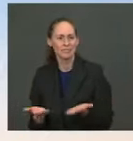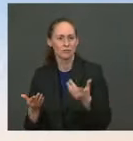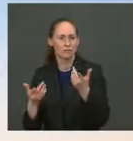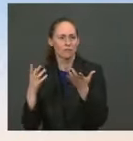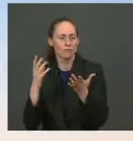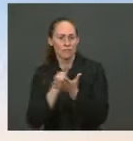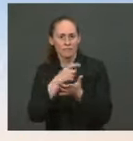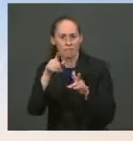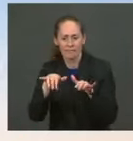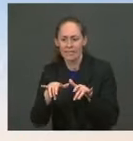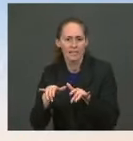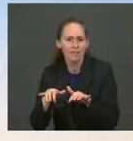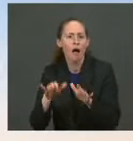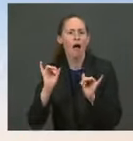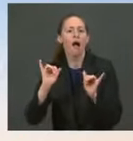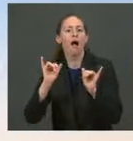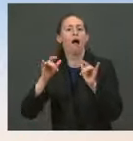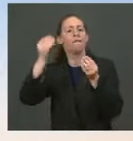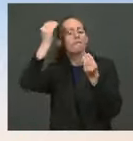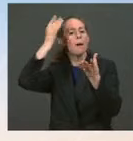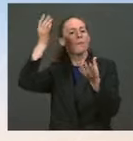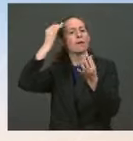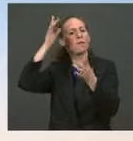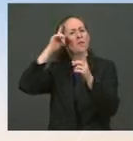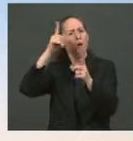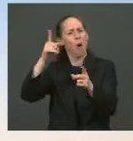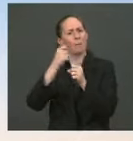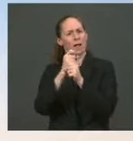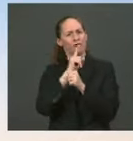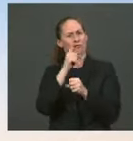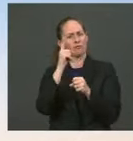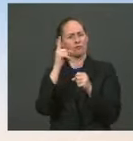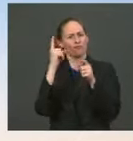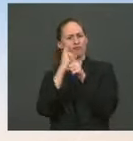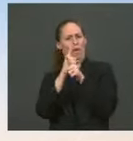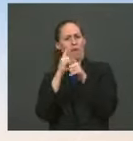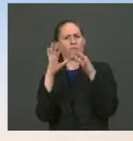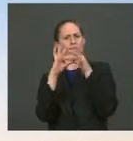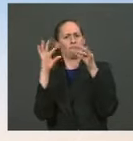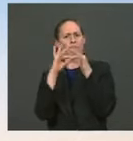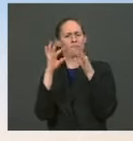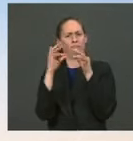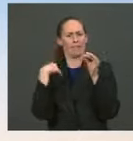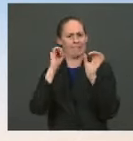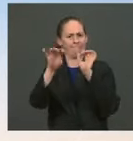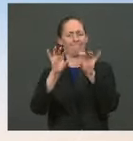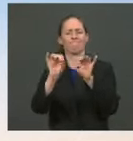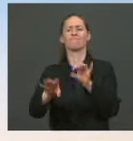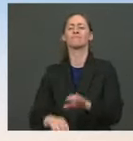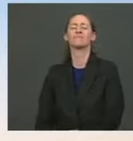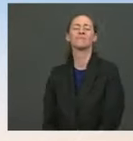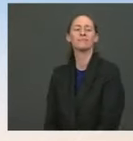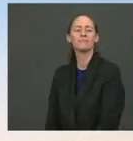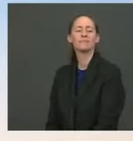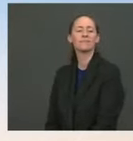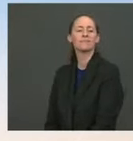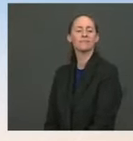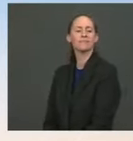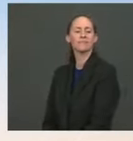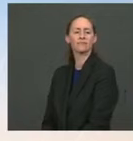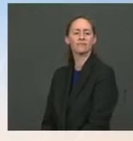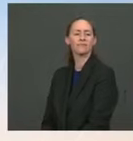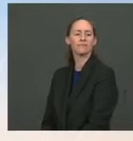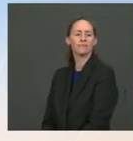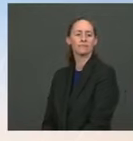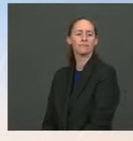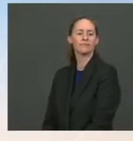want to make sure that they hear directly from us. Understood. And I know that there is going to be an effort to get people out into the various communities across the country, but you do